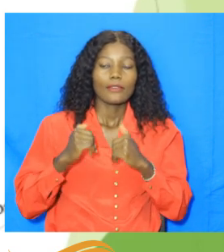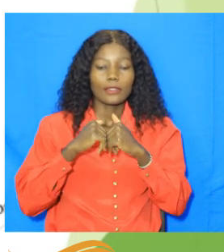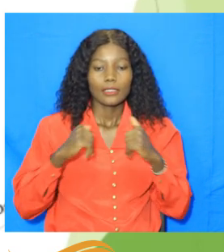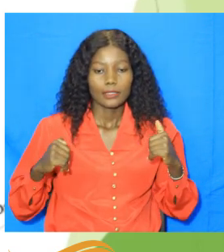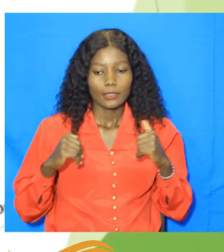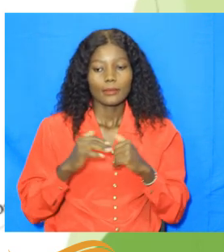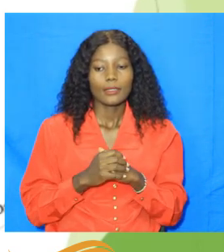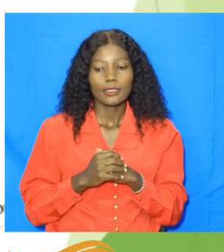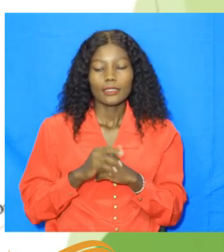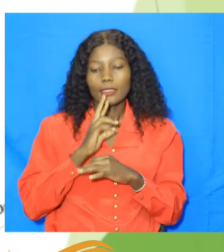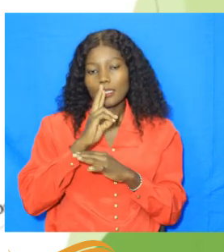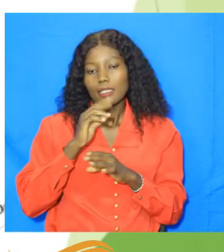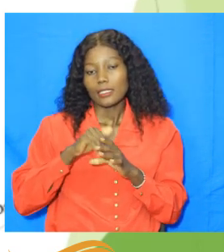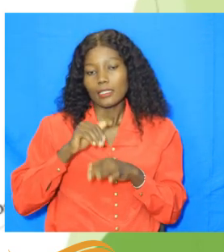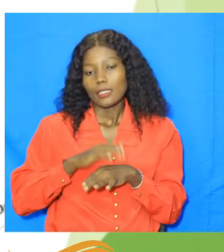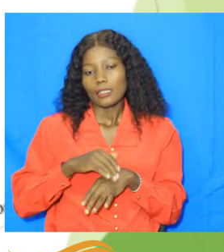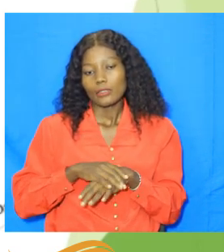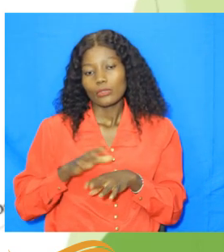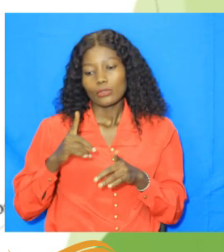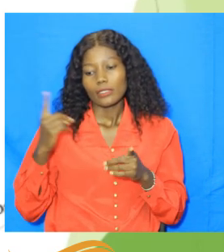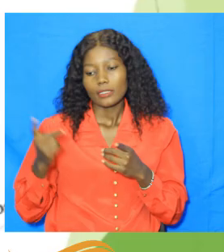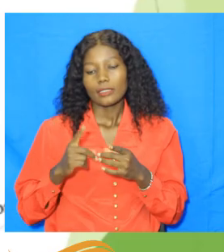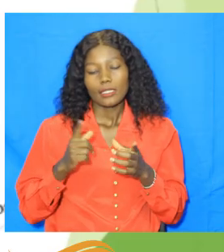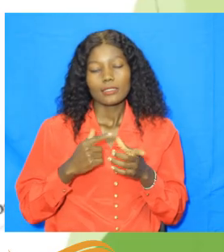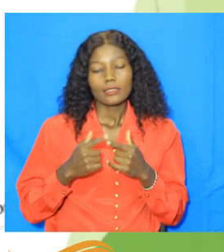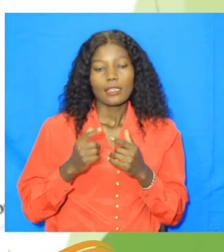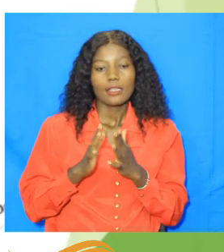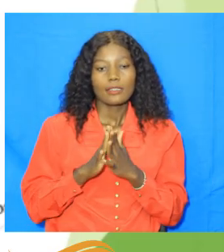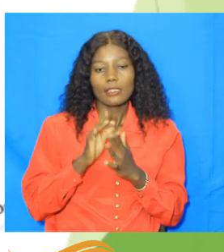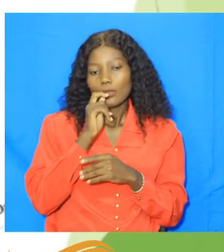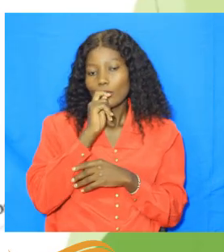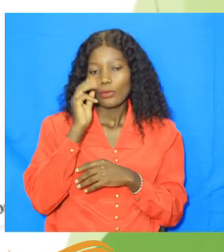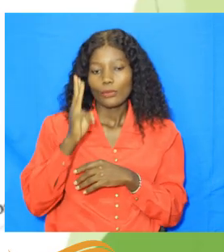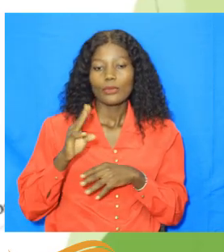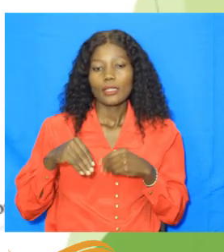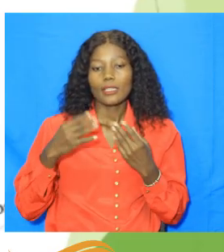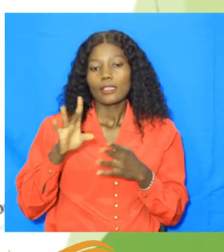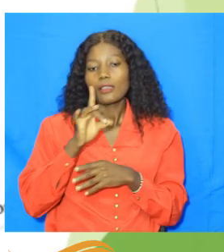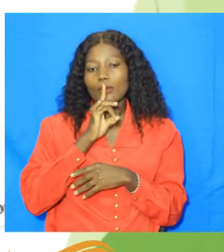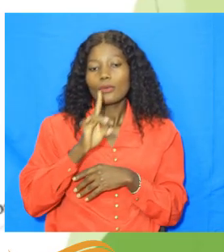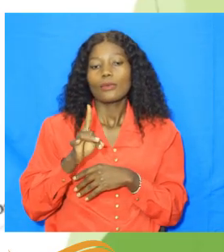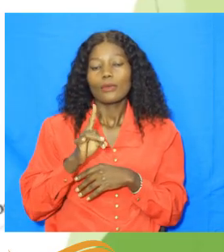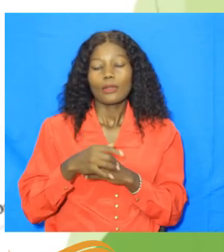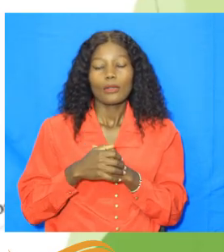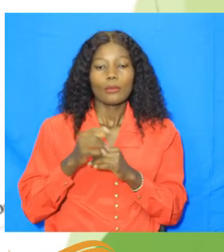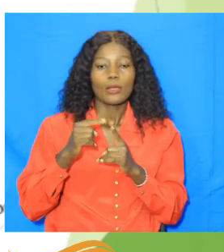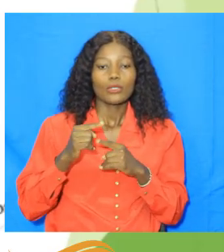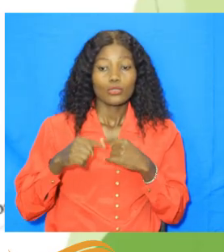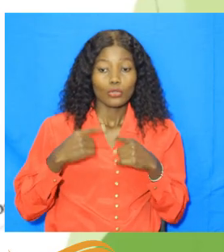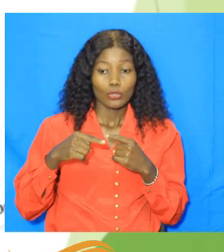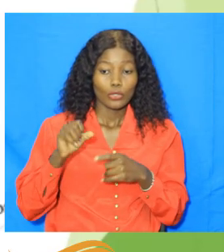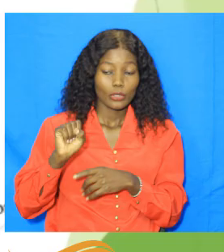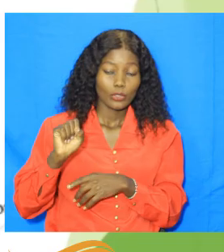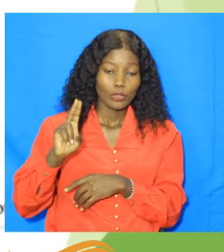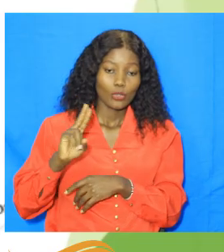separating, they're in a good distance, the referee will give them a command to Suzukete, continue